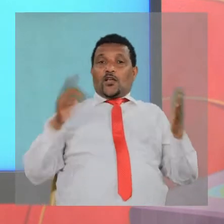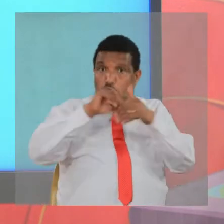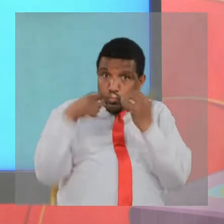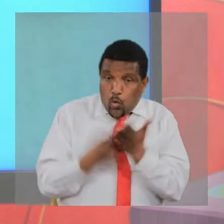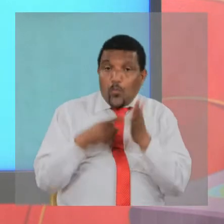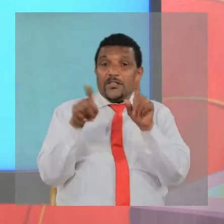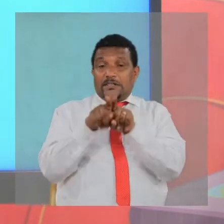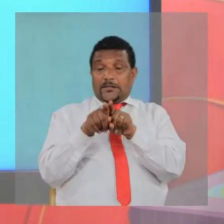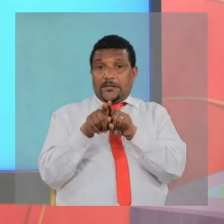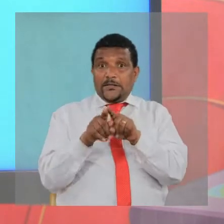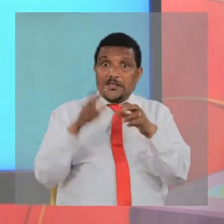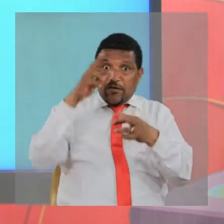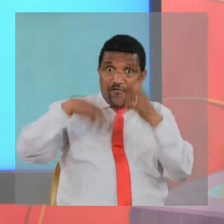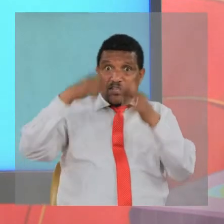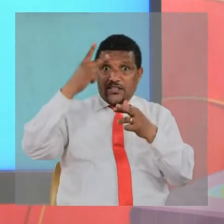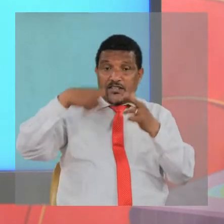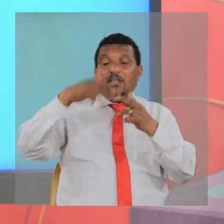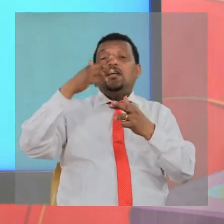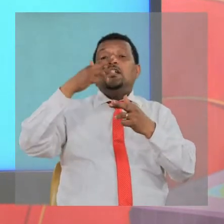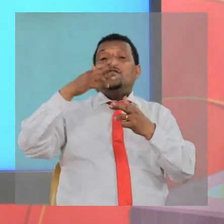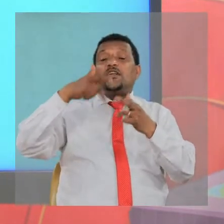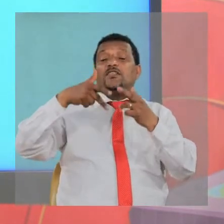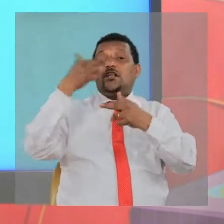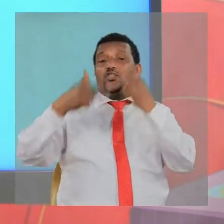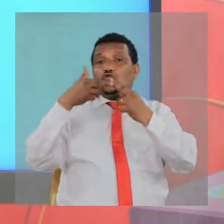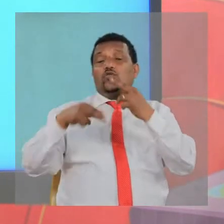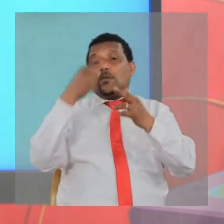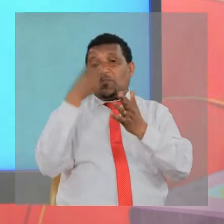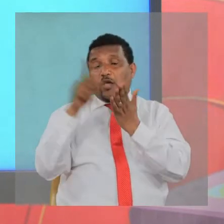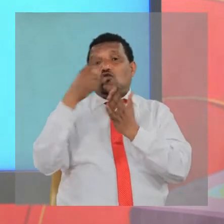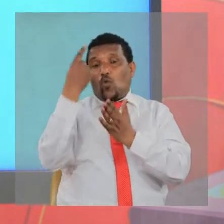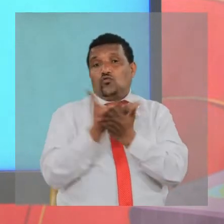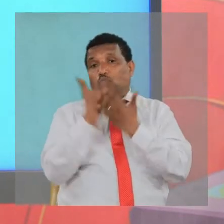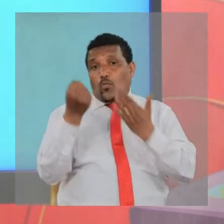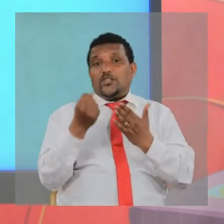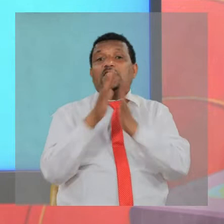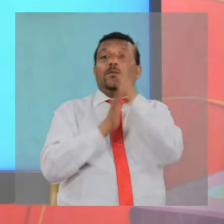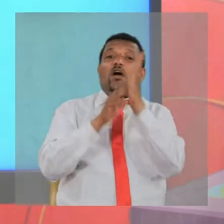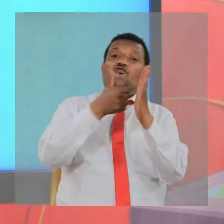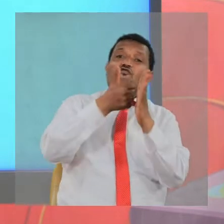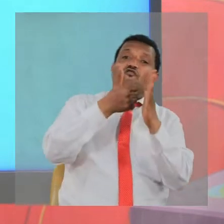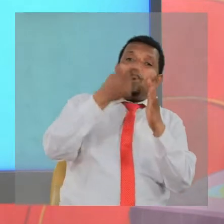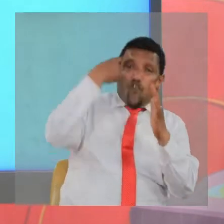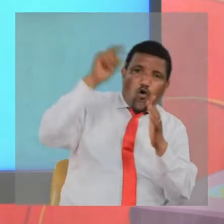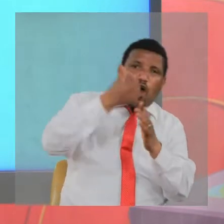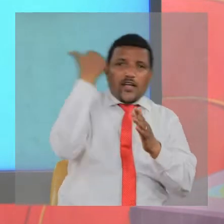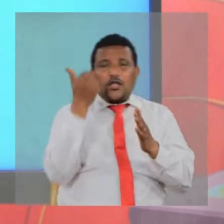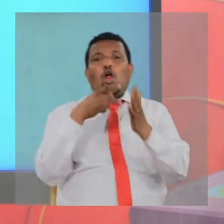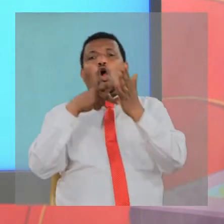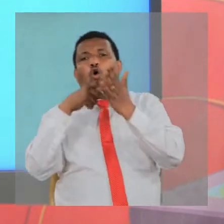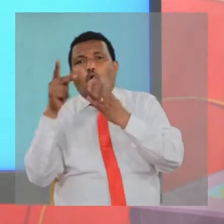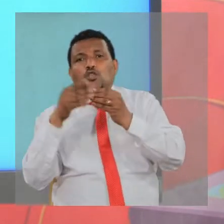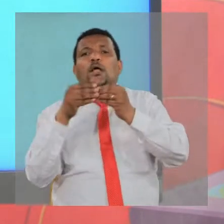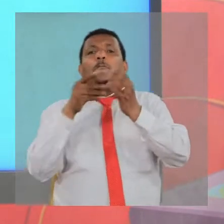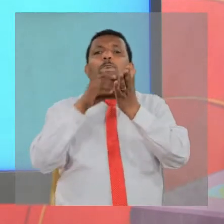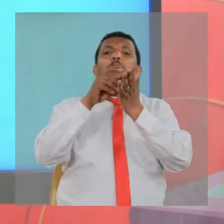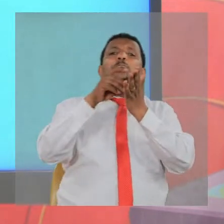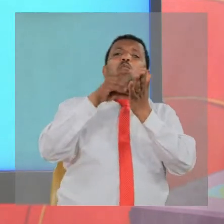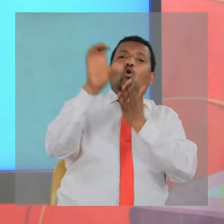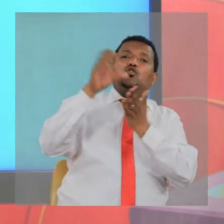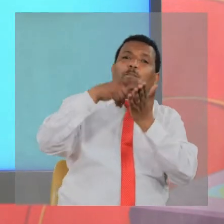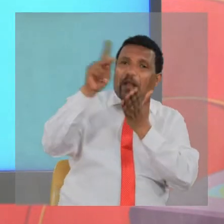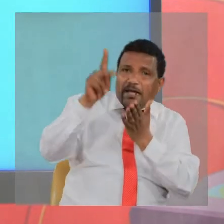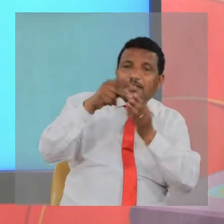So due to this the inverse relationship between the price of one of the commodity and the demand for the other, then the cross price elasticity of demand value